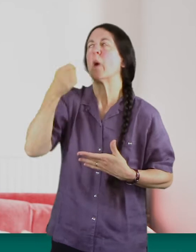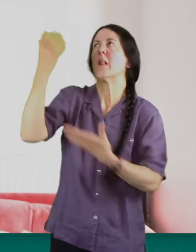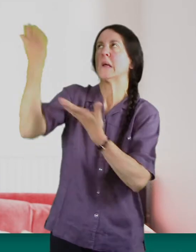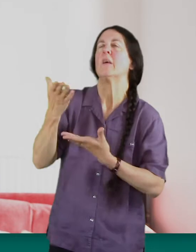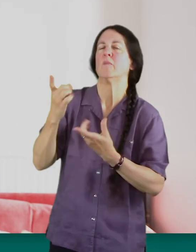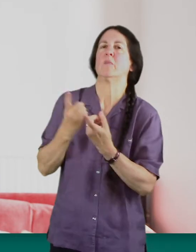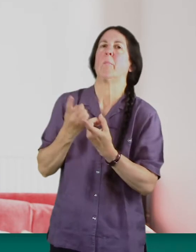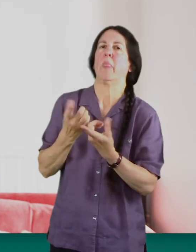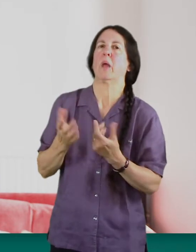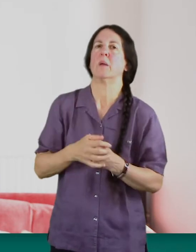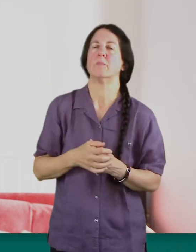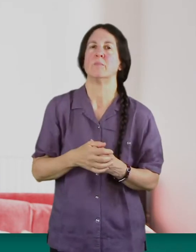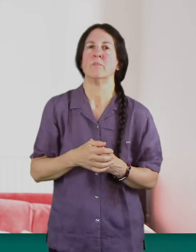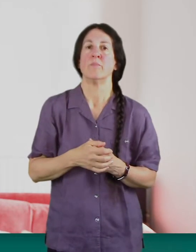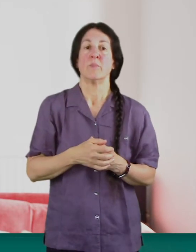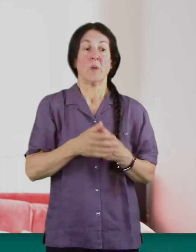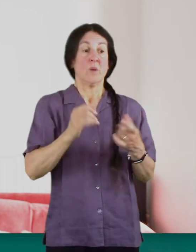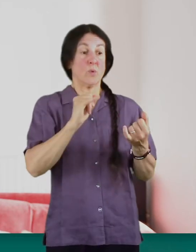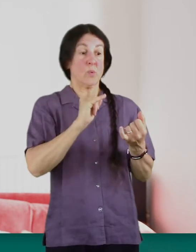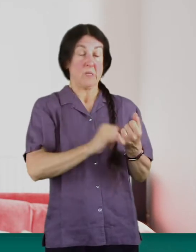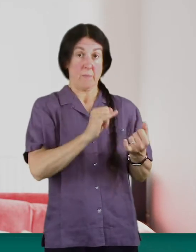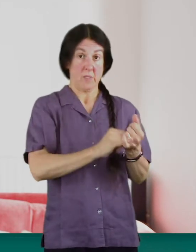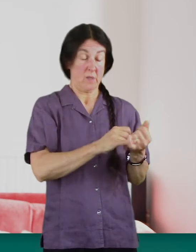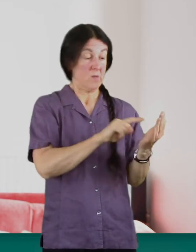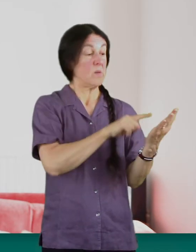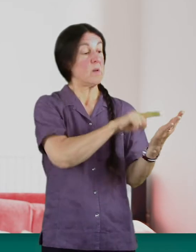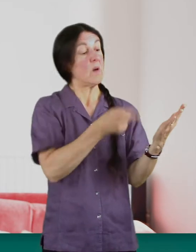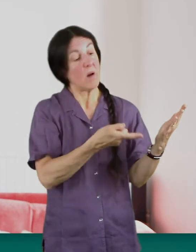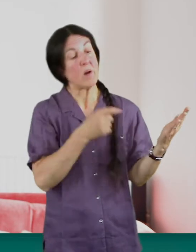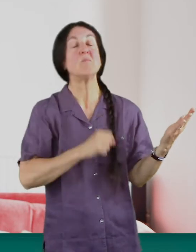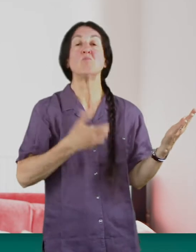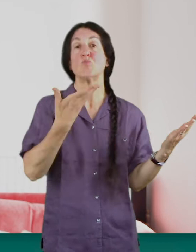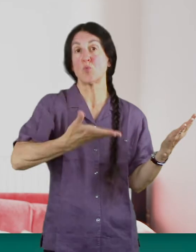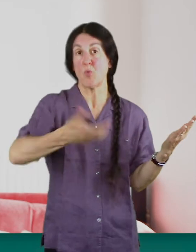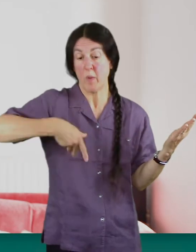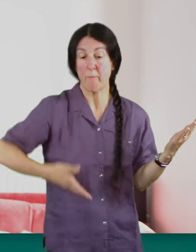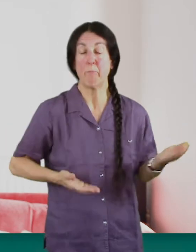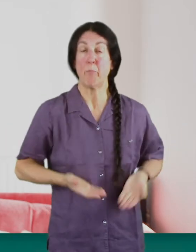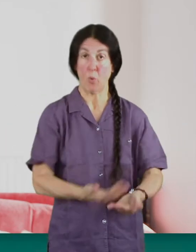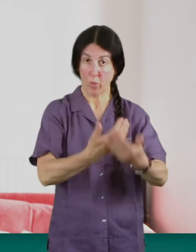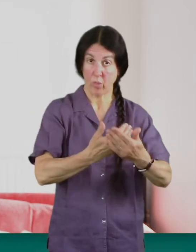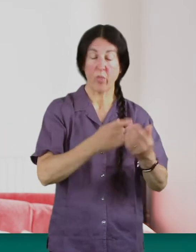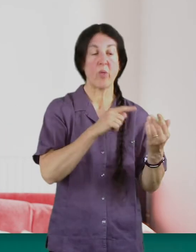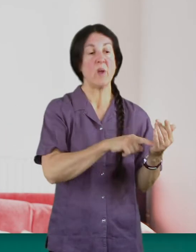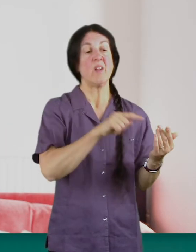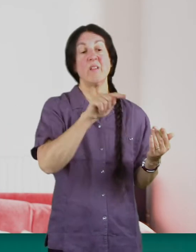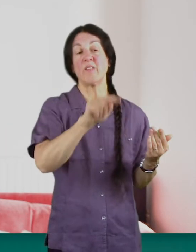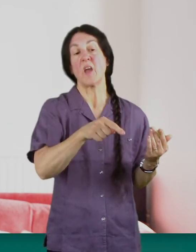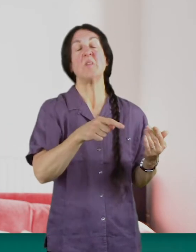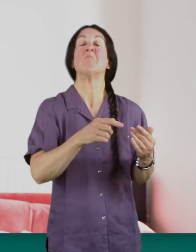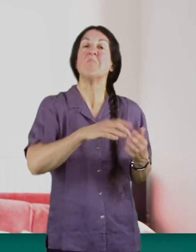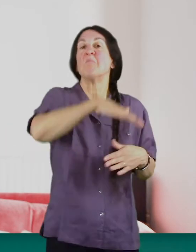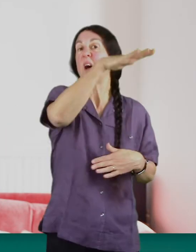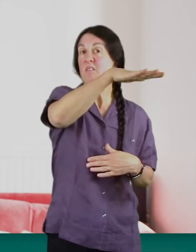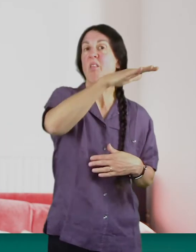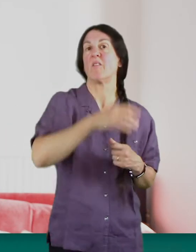And then as an adult, what we read is that he goes to a place where the Philistines, who are